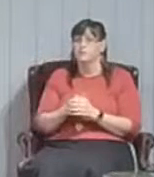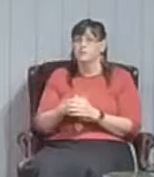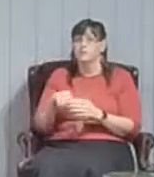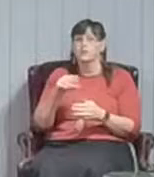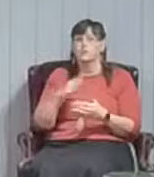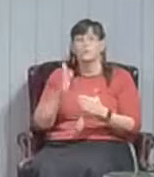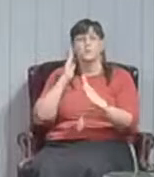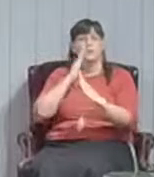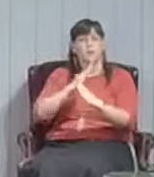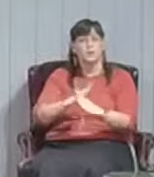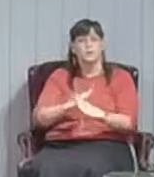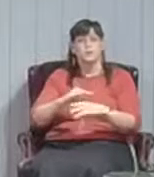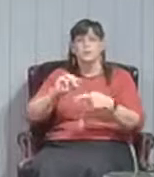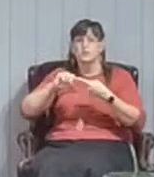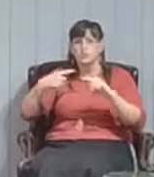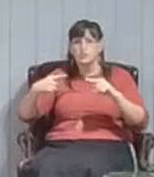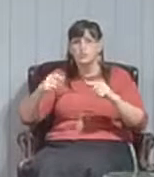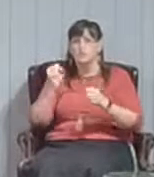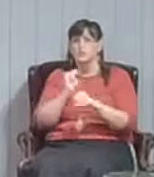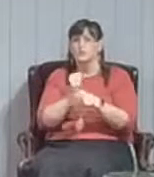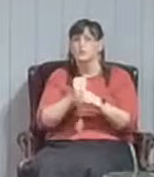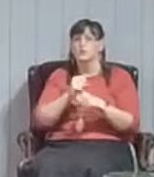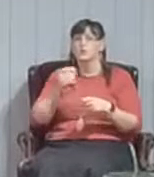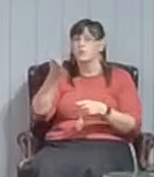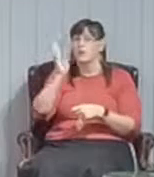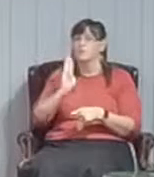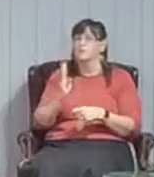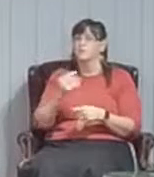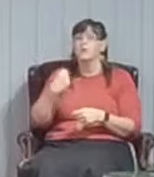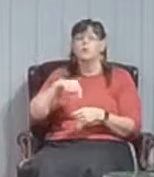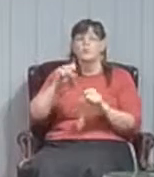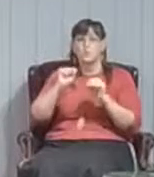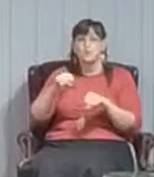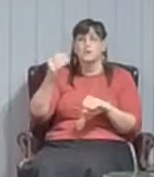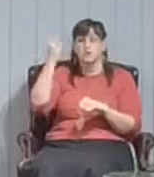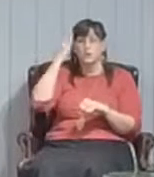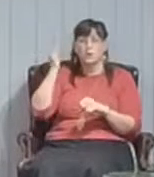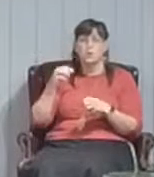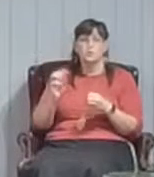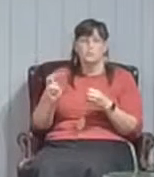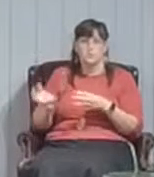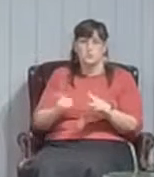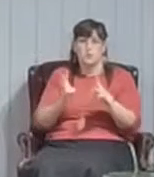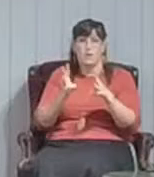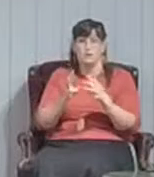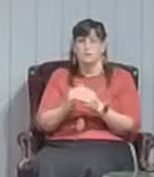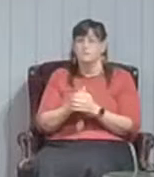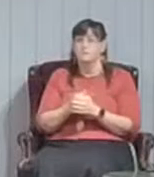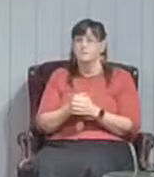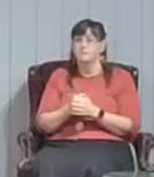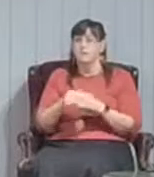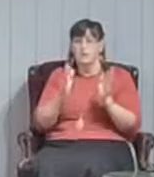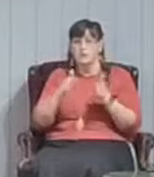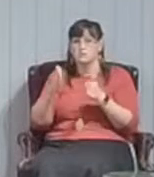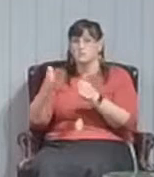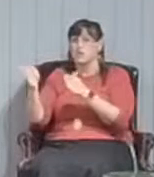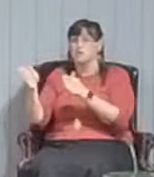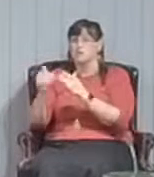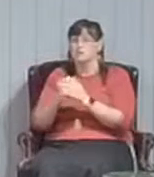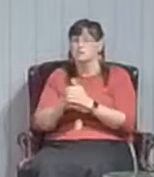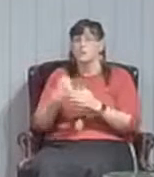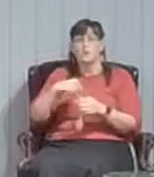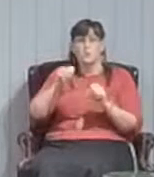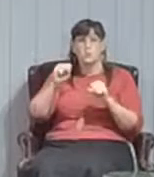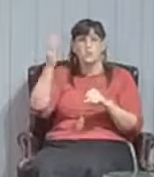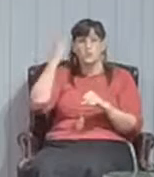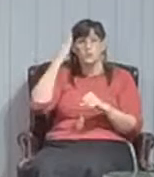and hurt the work of God. We can know his tactics. We can know his plan. We can know